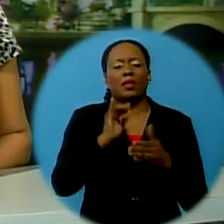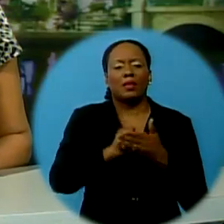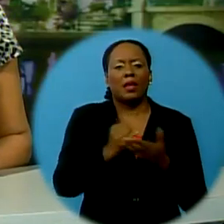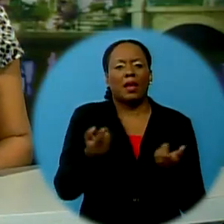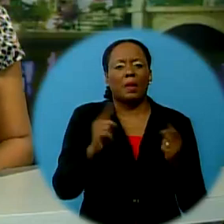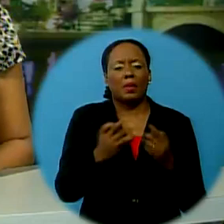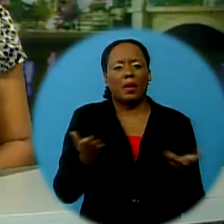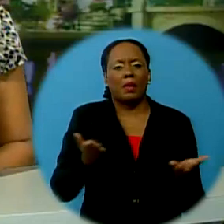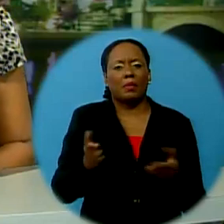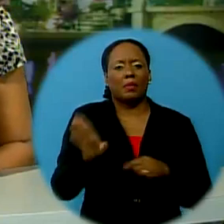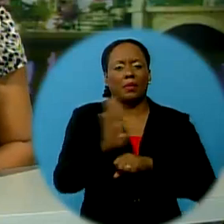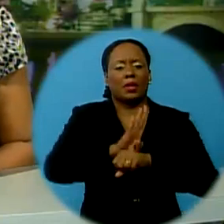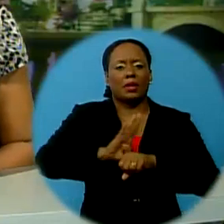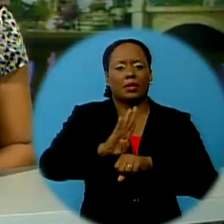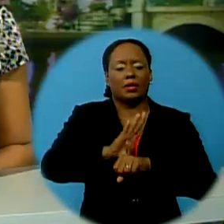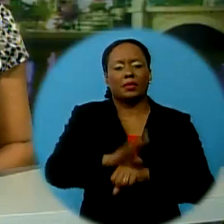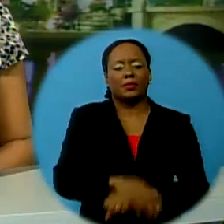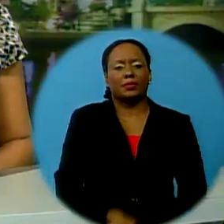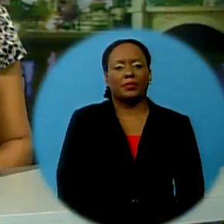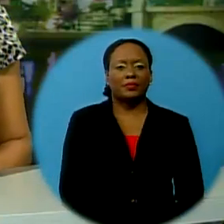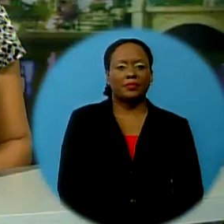here on the island.